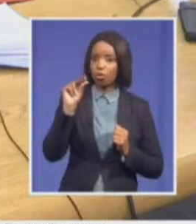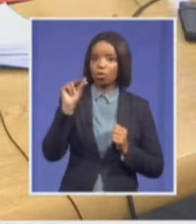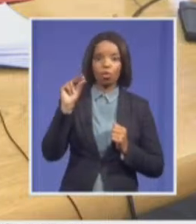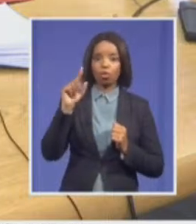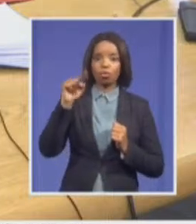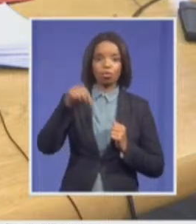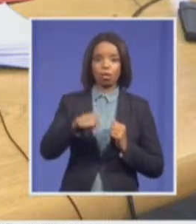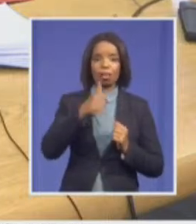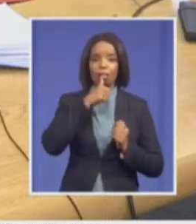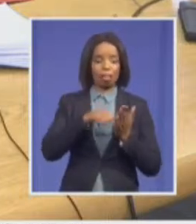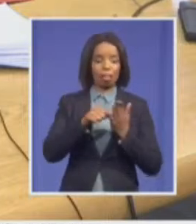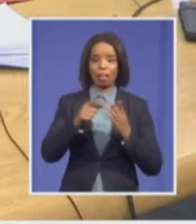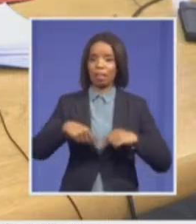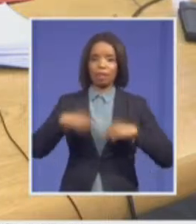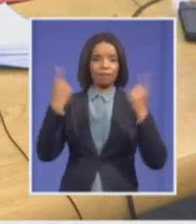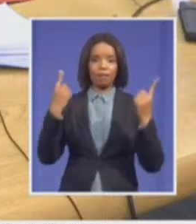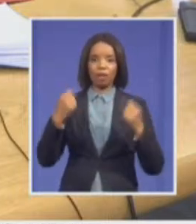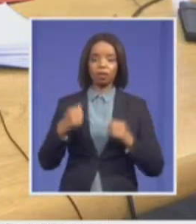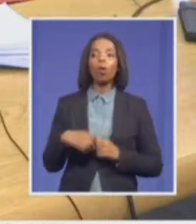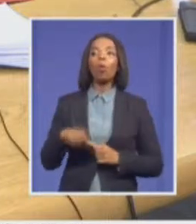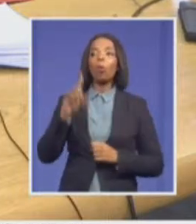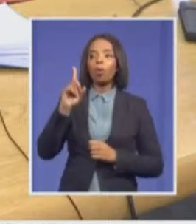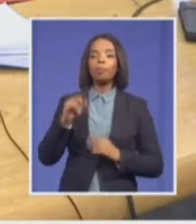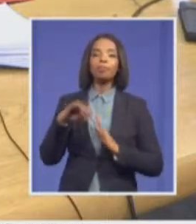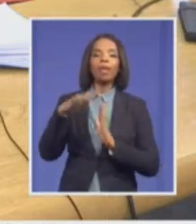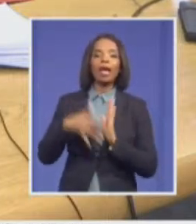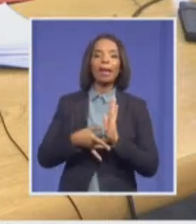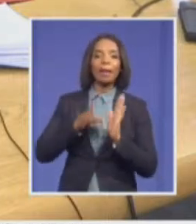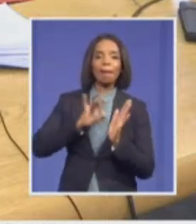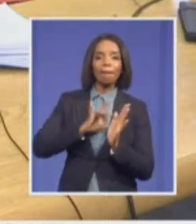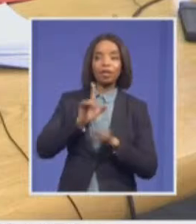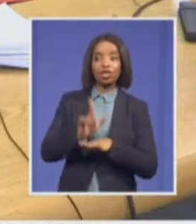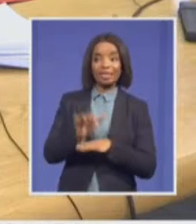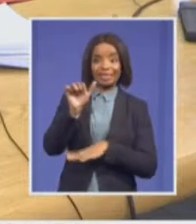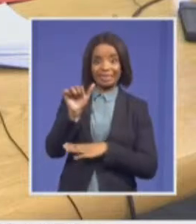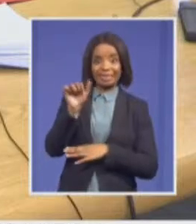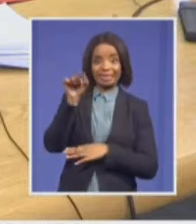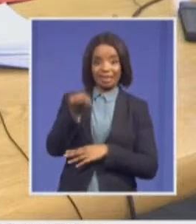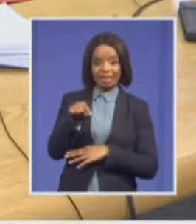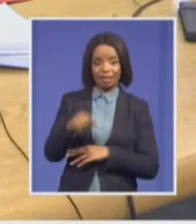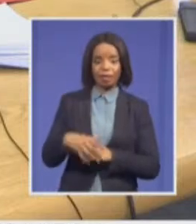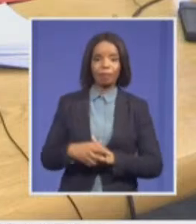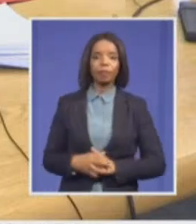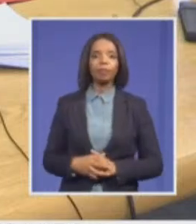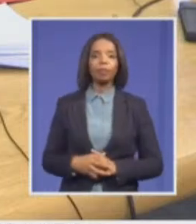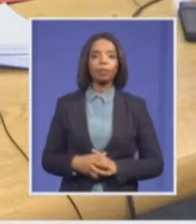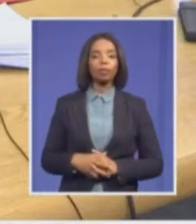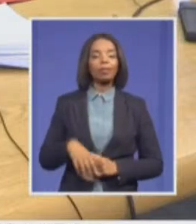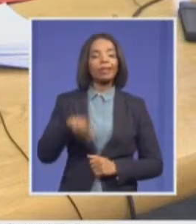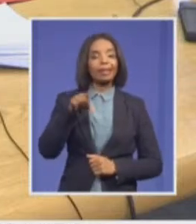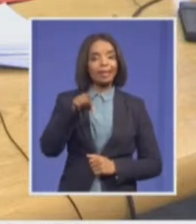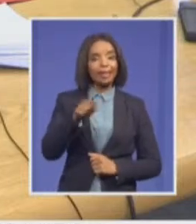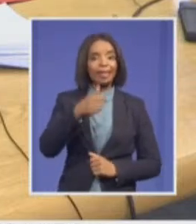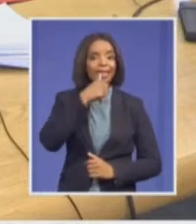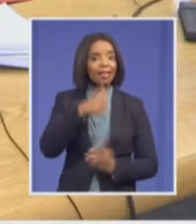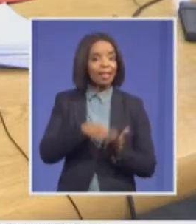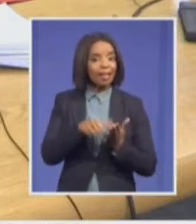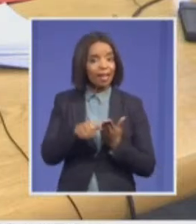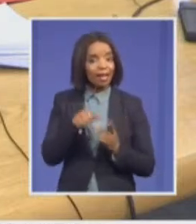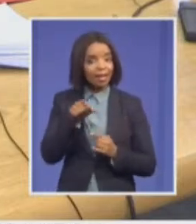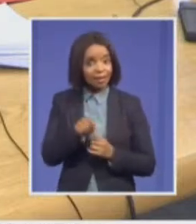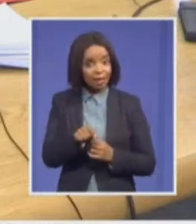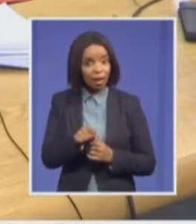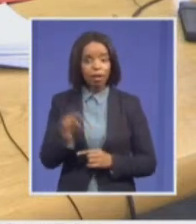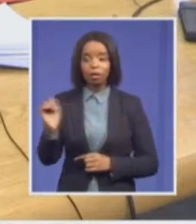16. No, this letter is a response to a letter we received in the morning of